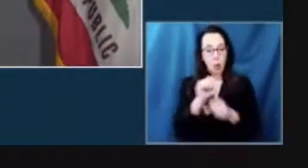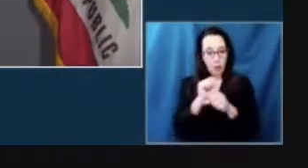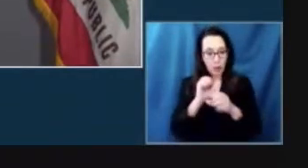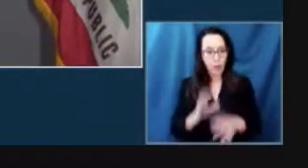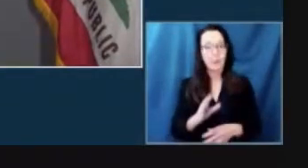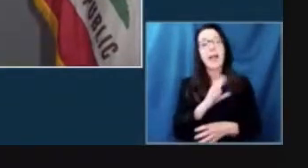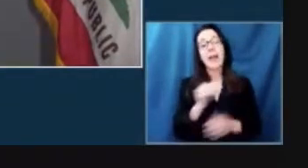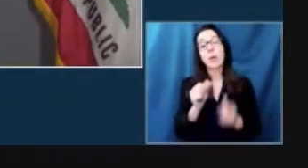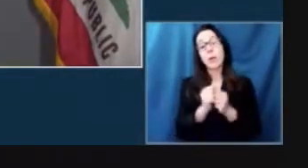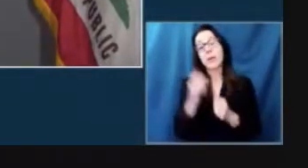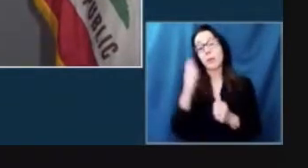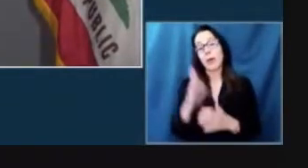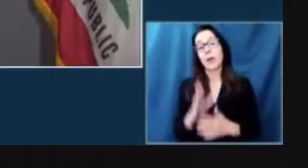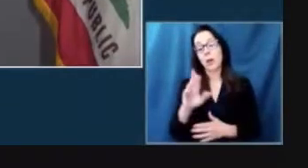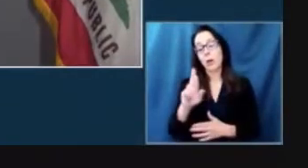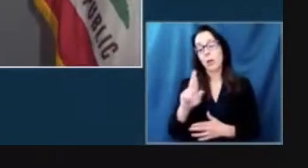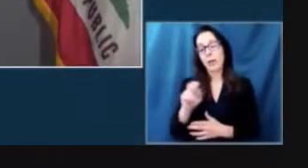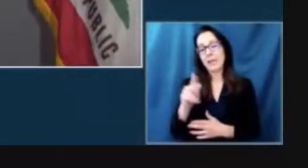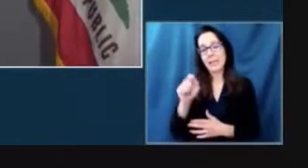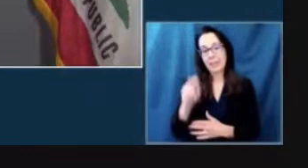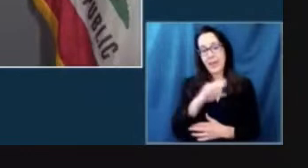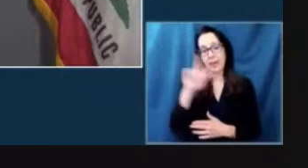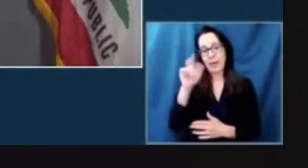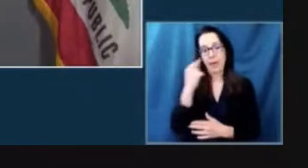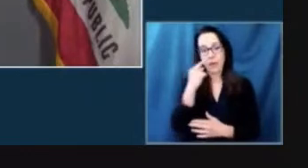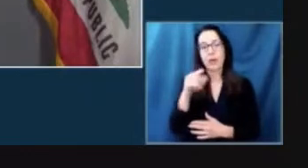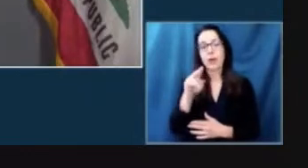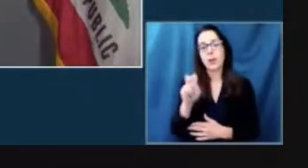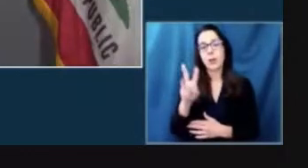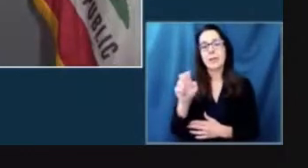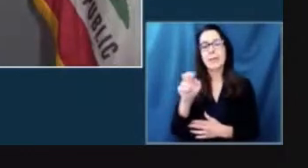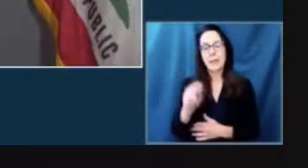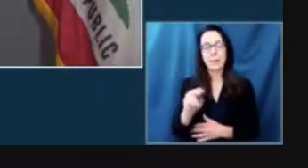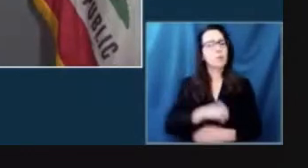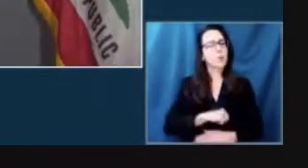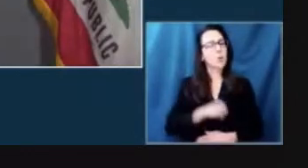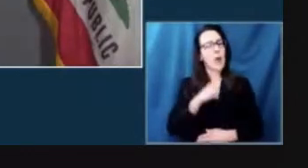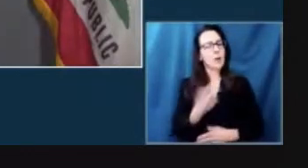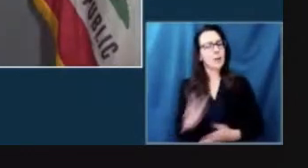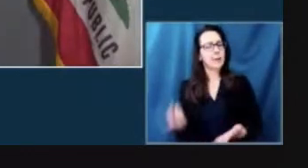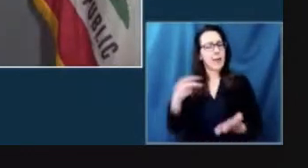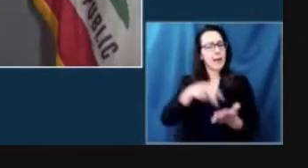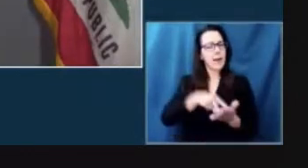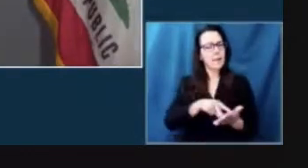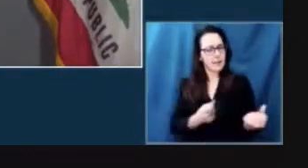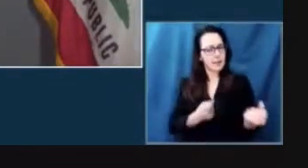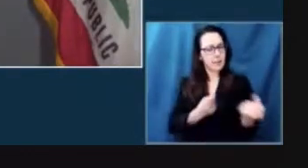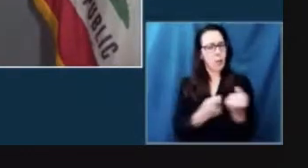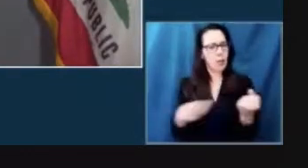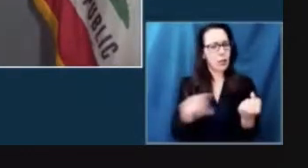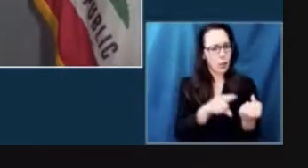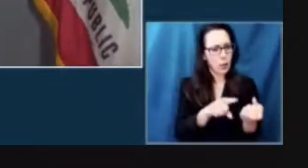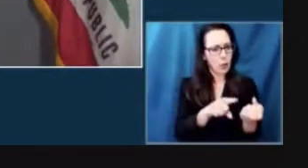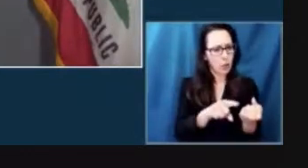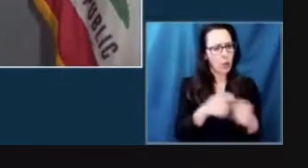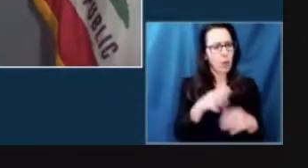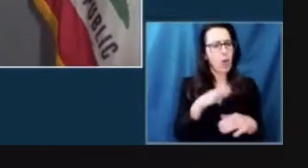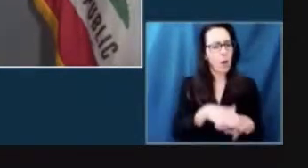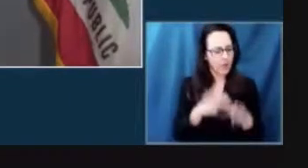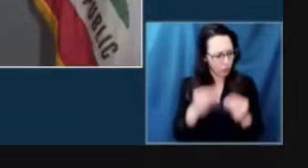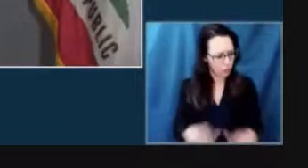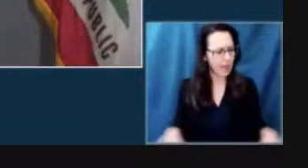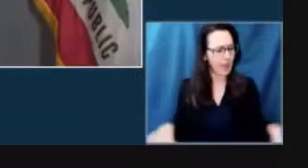Rendon and Governor Gavin Newsom, have been proud to step up and stand with you on the ground in our districts and